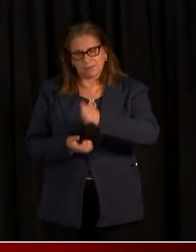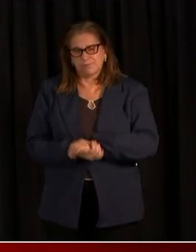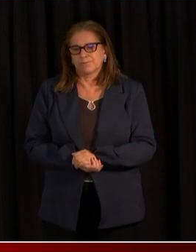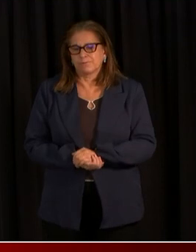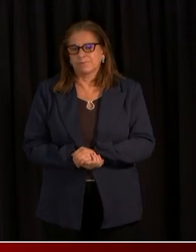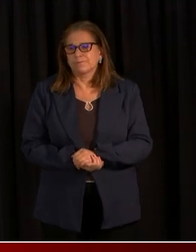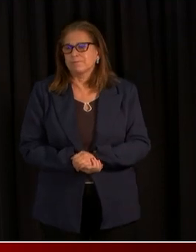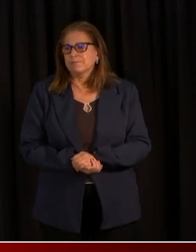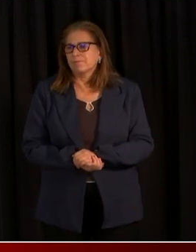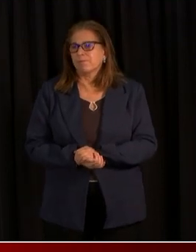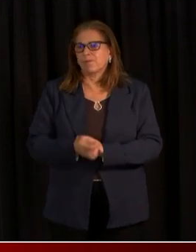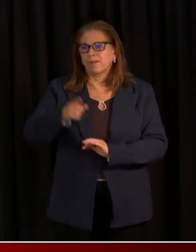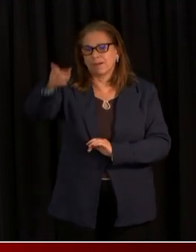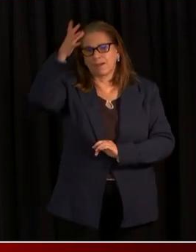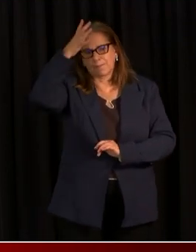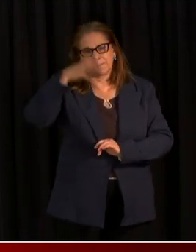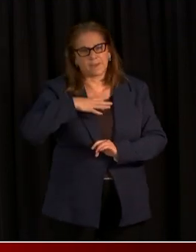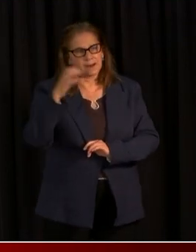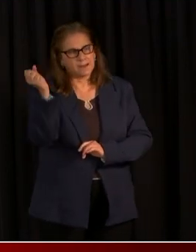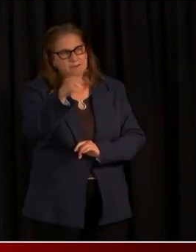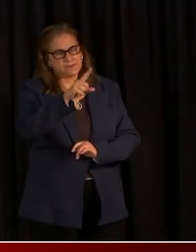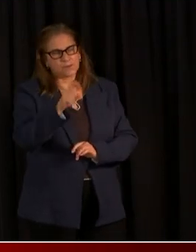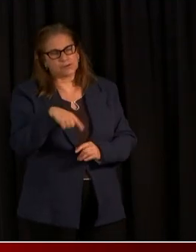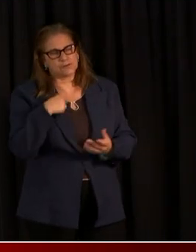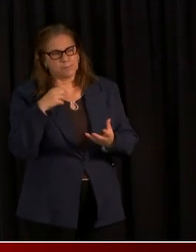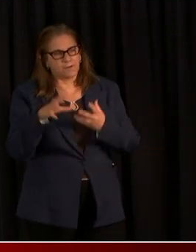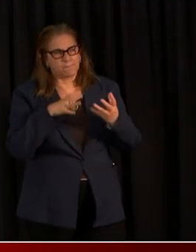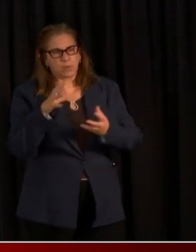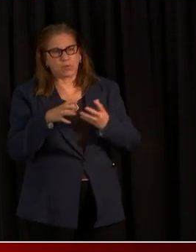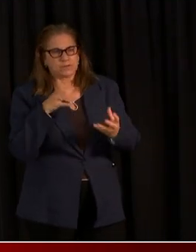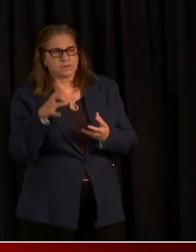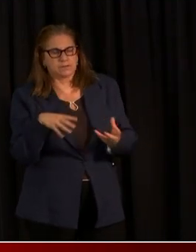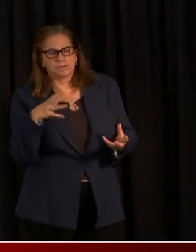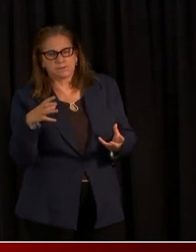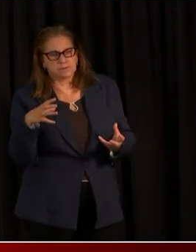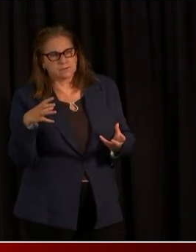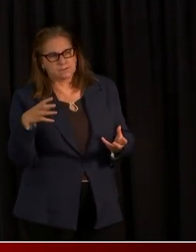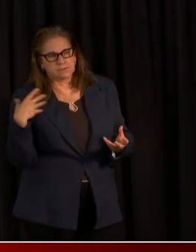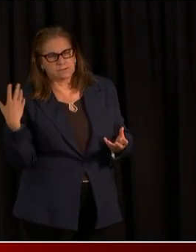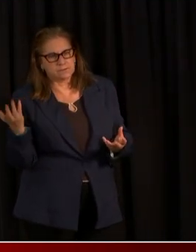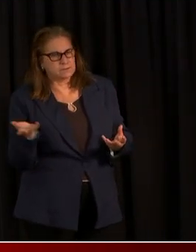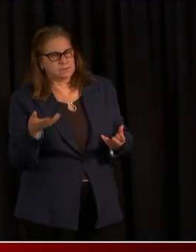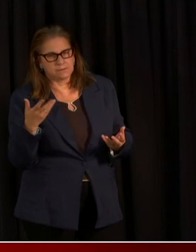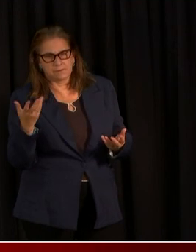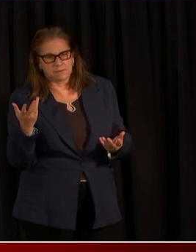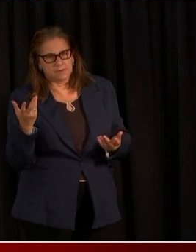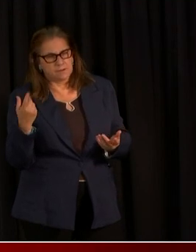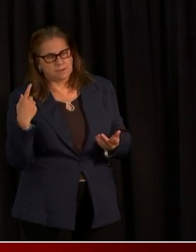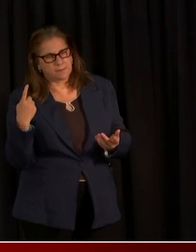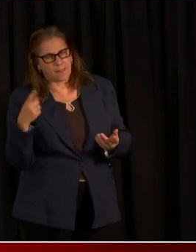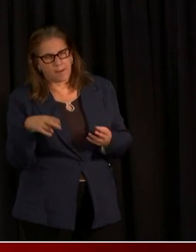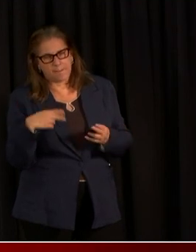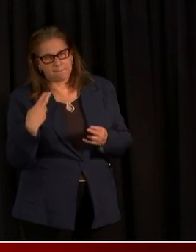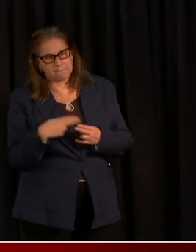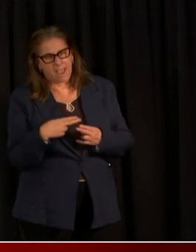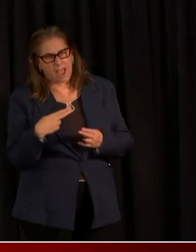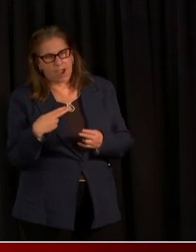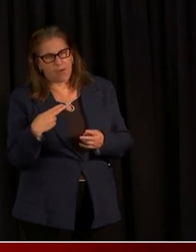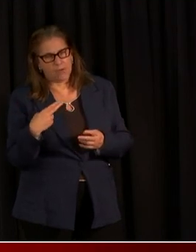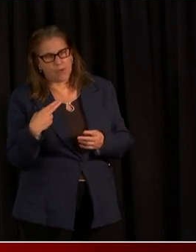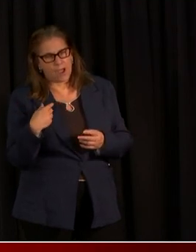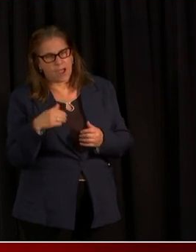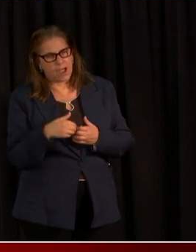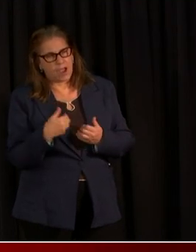It feels like kind of a confusing moment in governance, or in the way that we're dealing